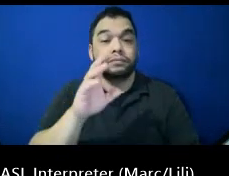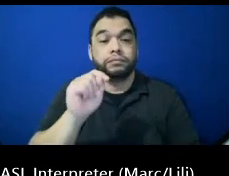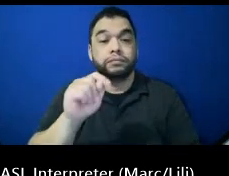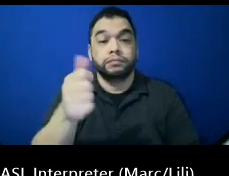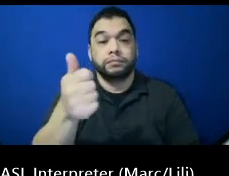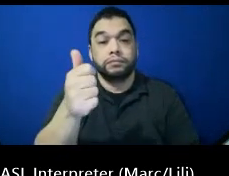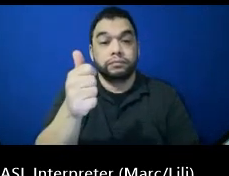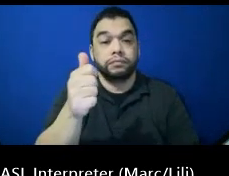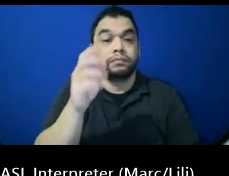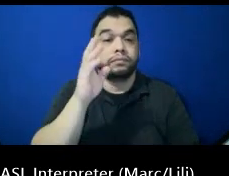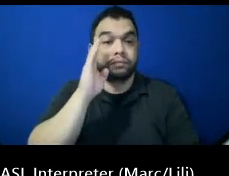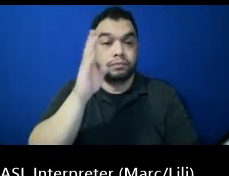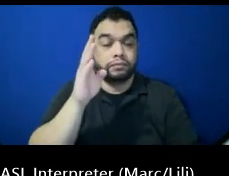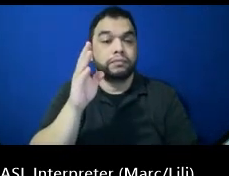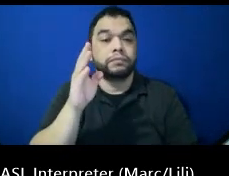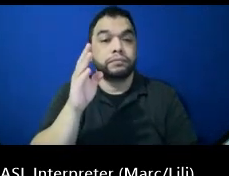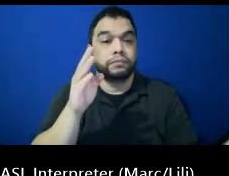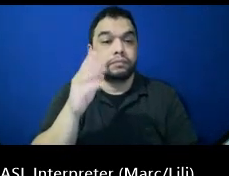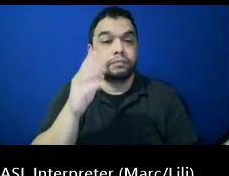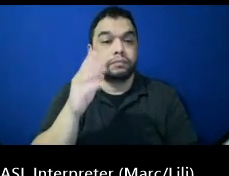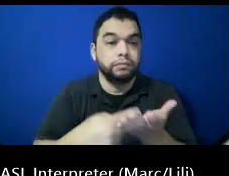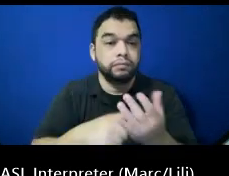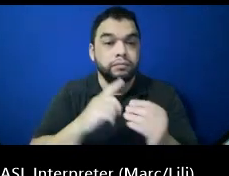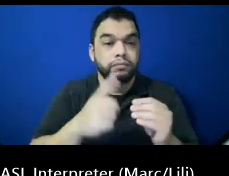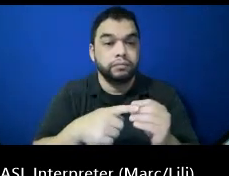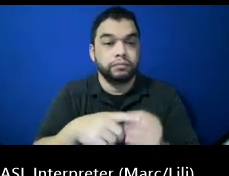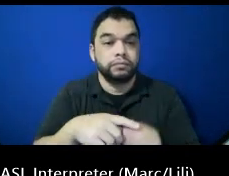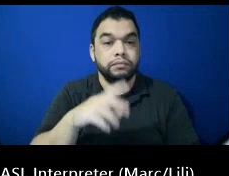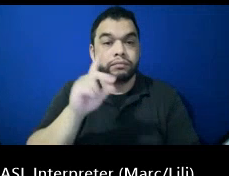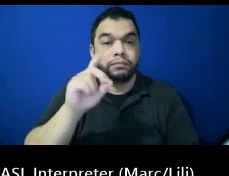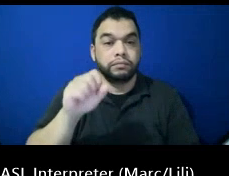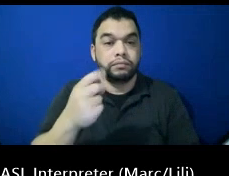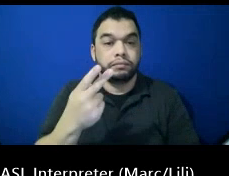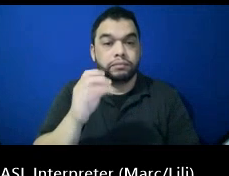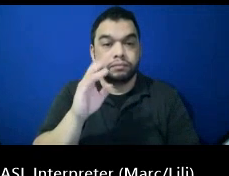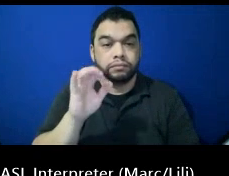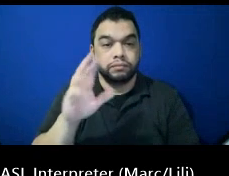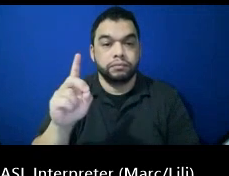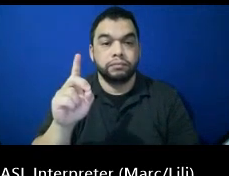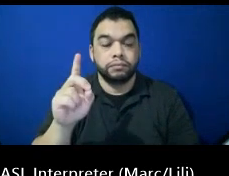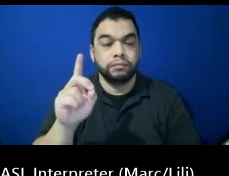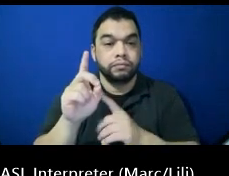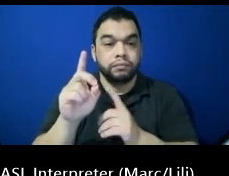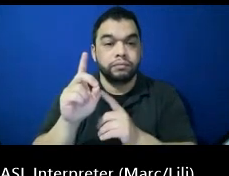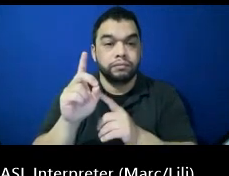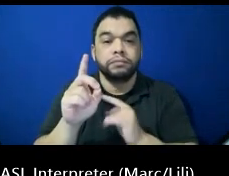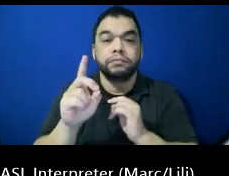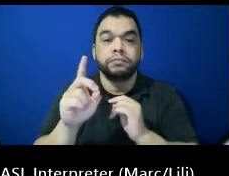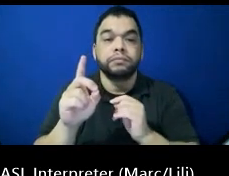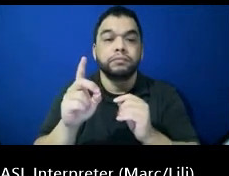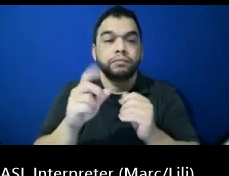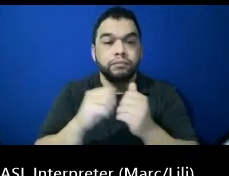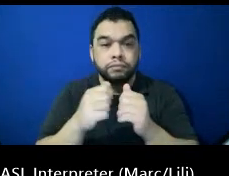with us, and we're going to have the next talk on October 10th, and it's going to be about the use of